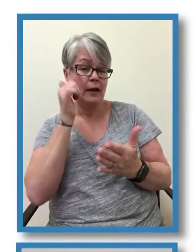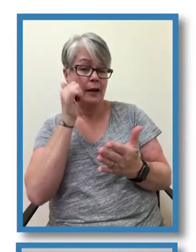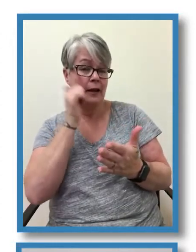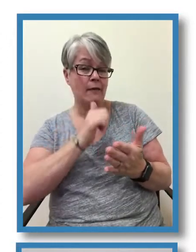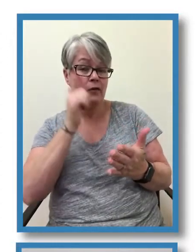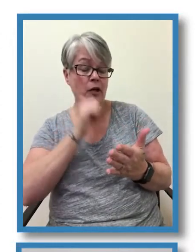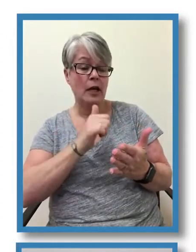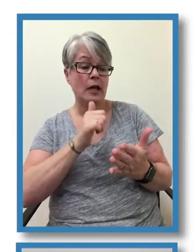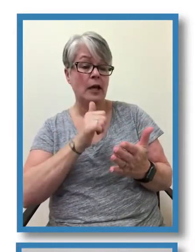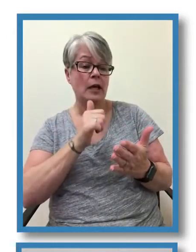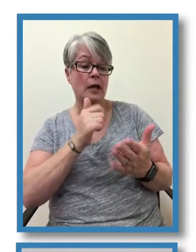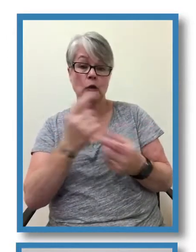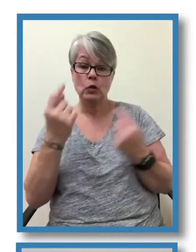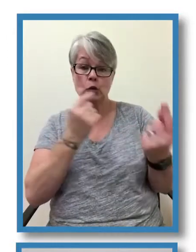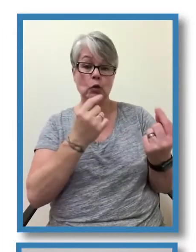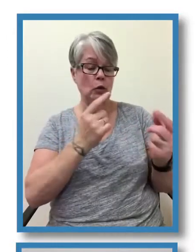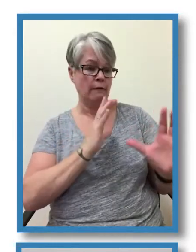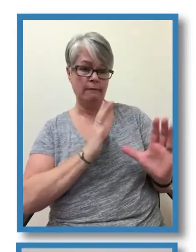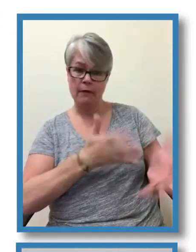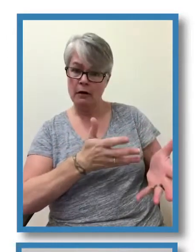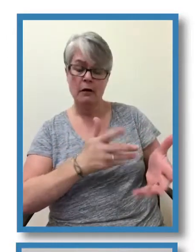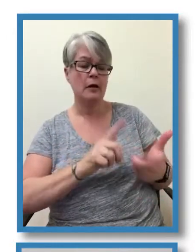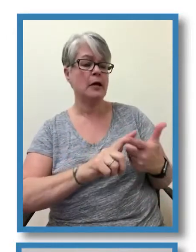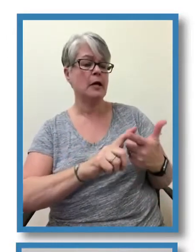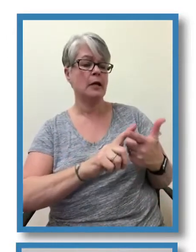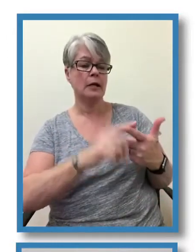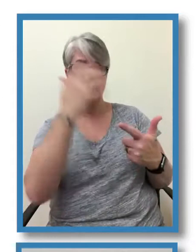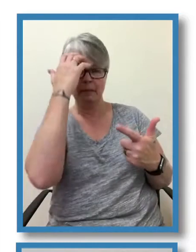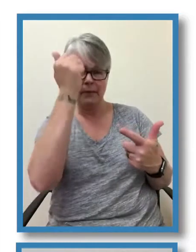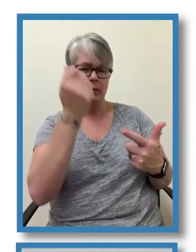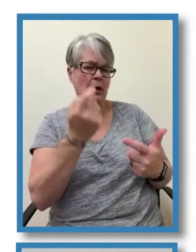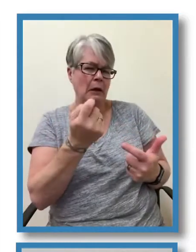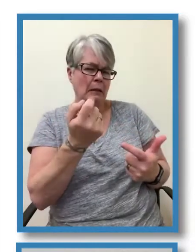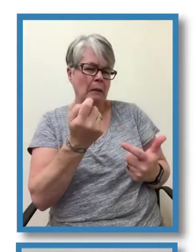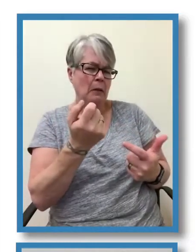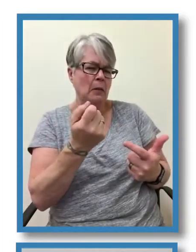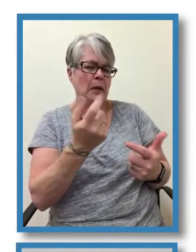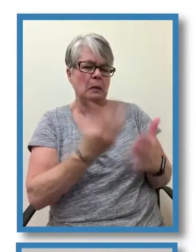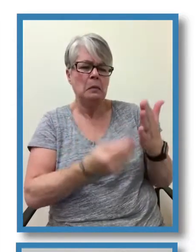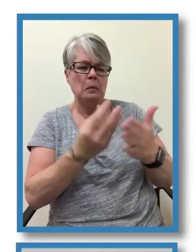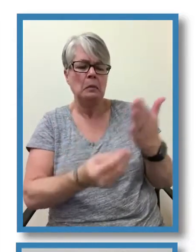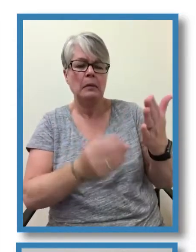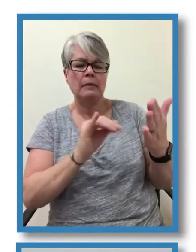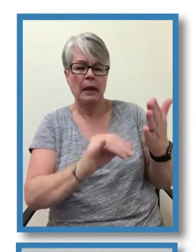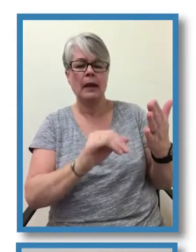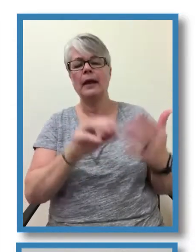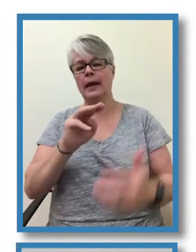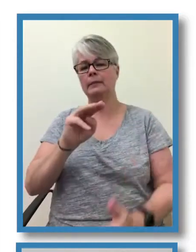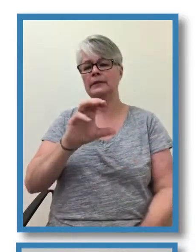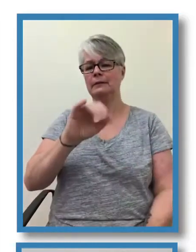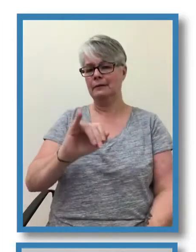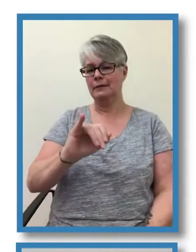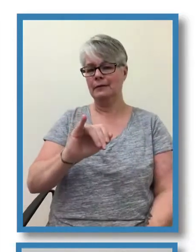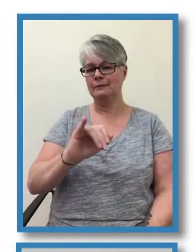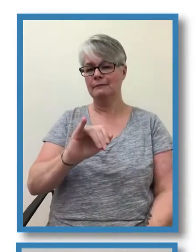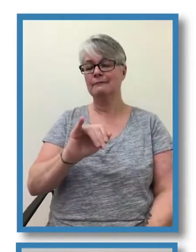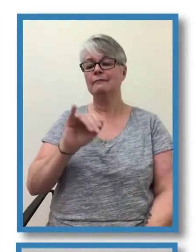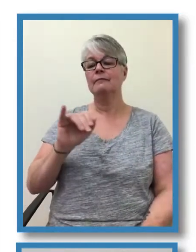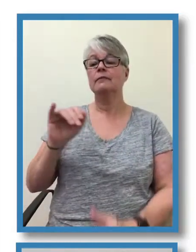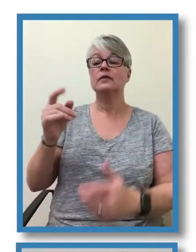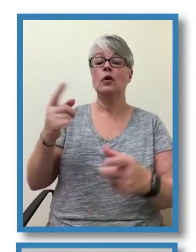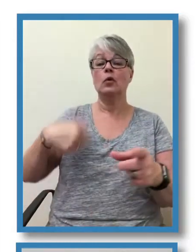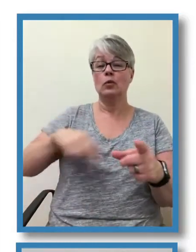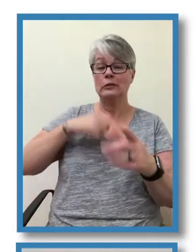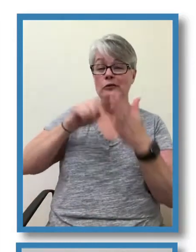to confirm it with a family member. So we always want to try and talk with a family member and do that alone, particularly if it's a very